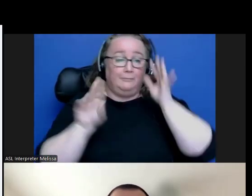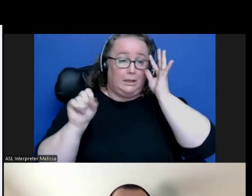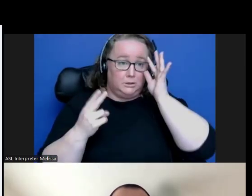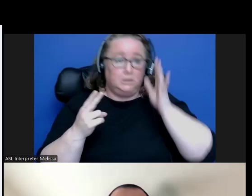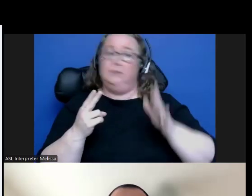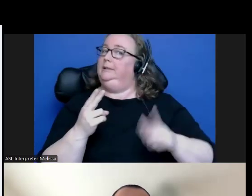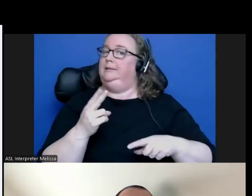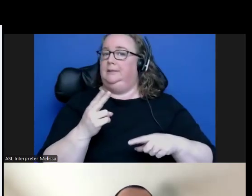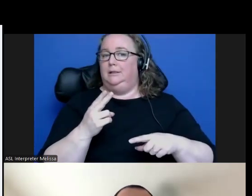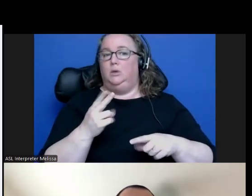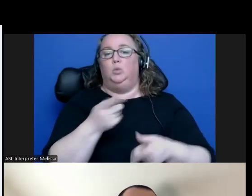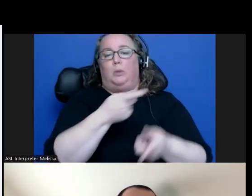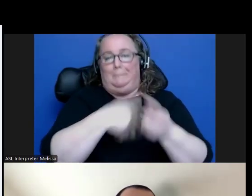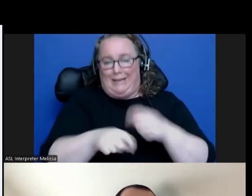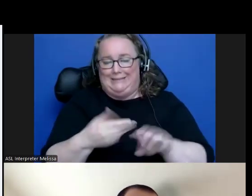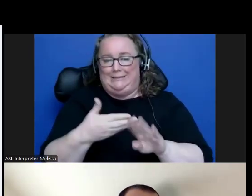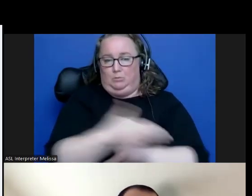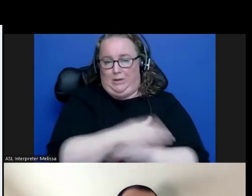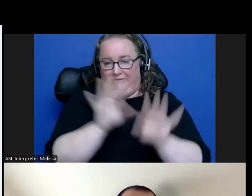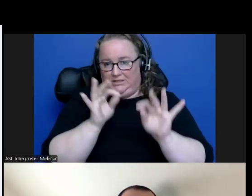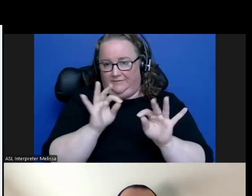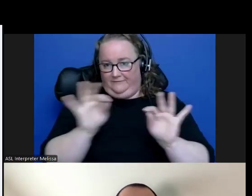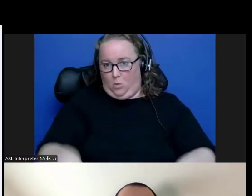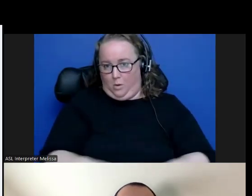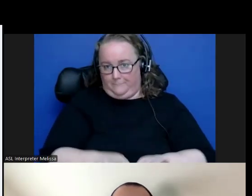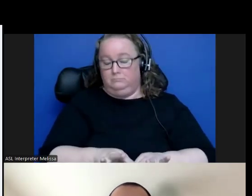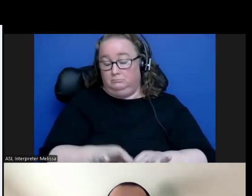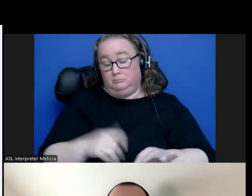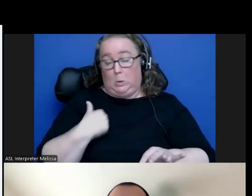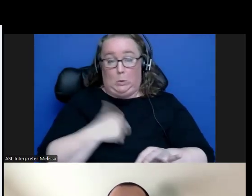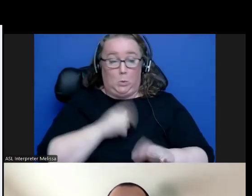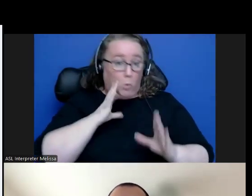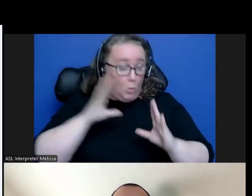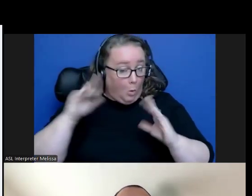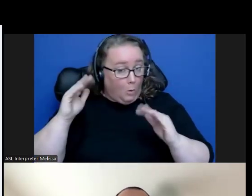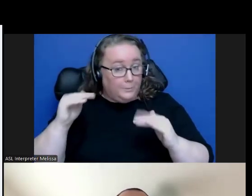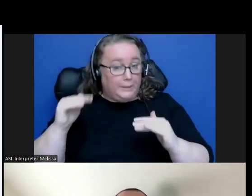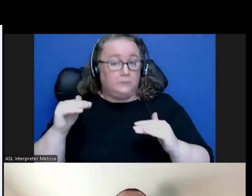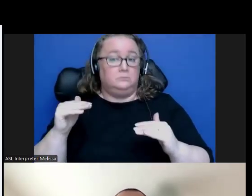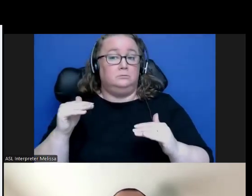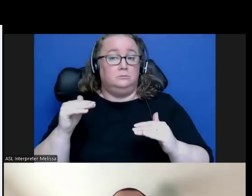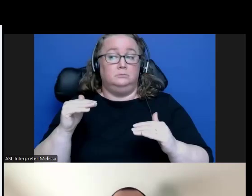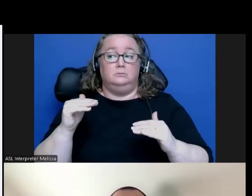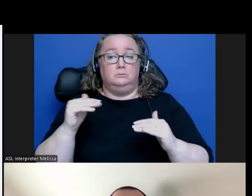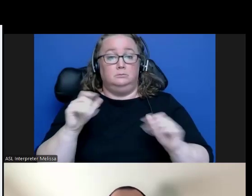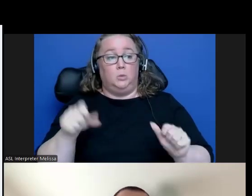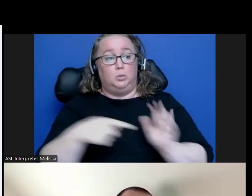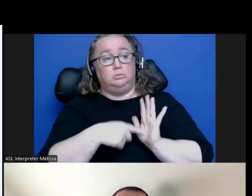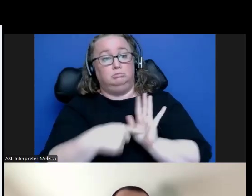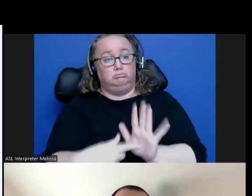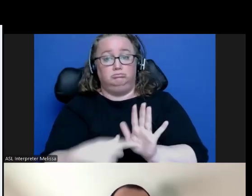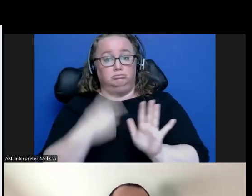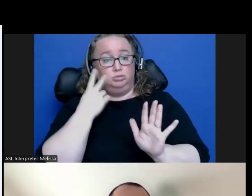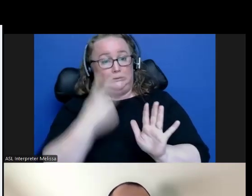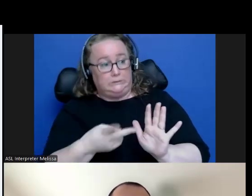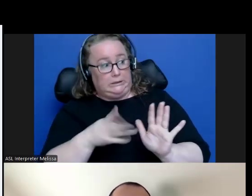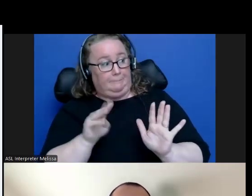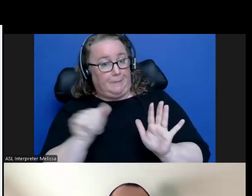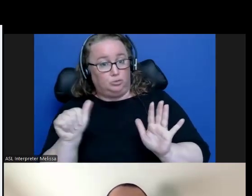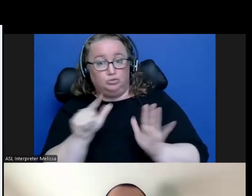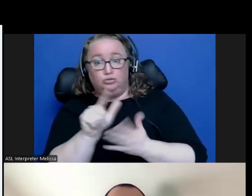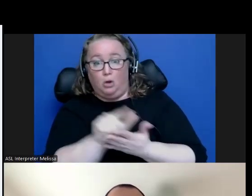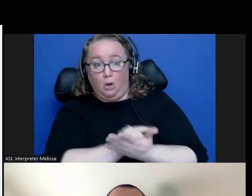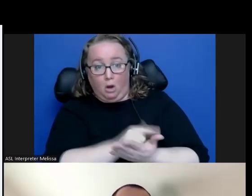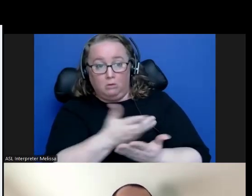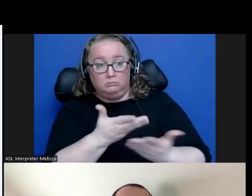that earlier ETO form. So we had some hope that it would reflect Massachusetts law,